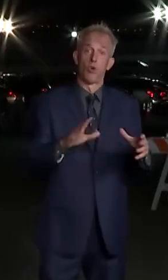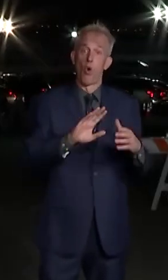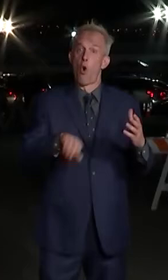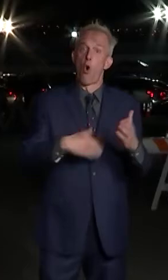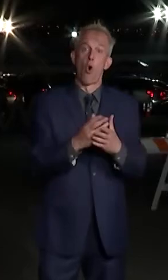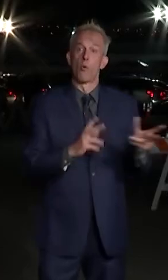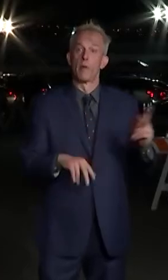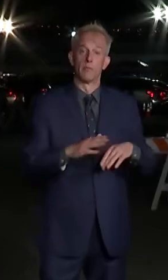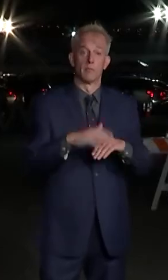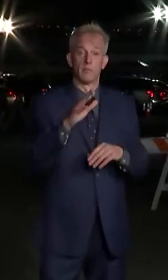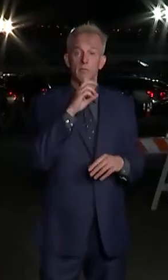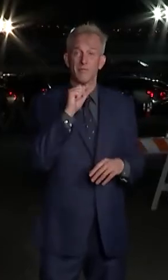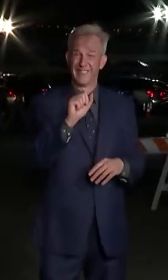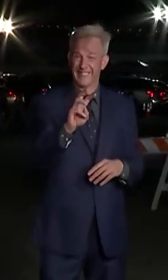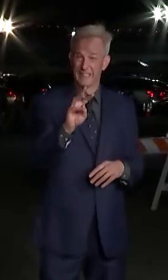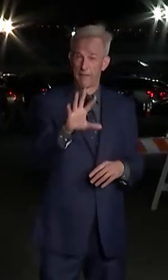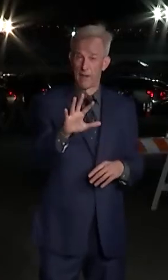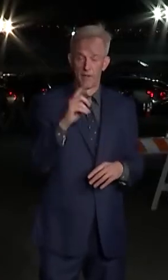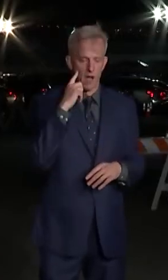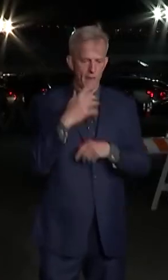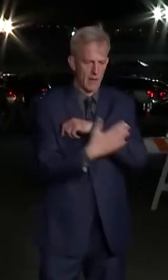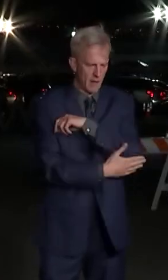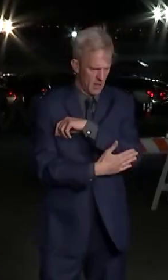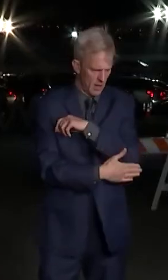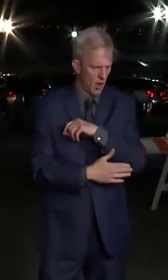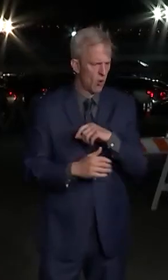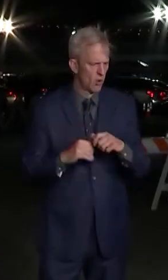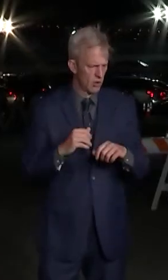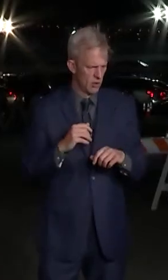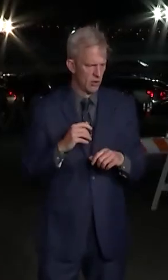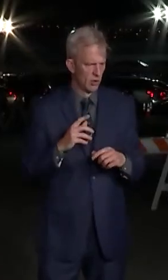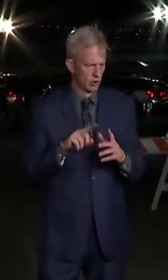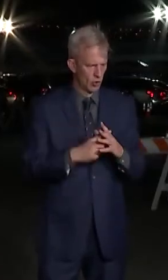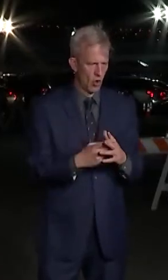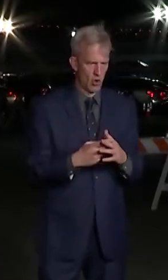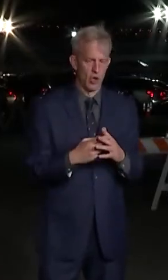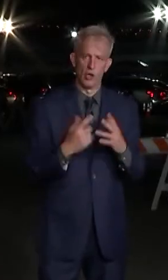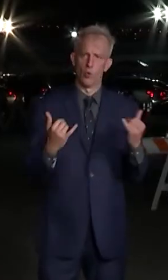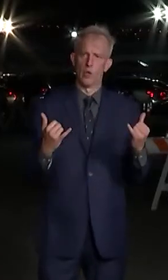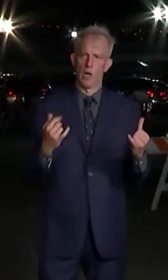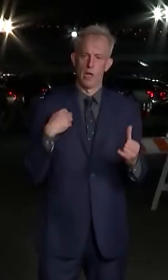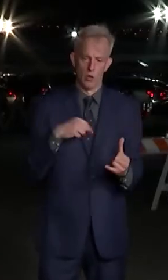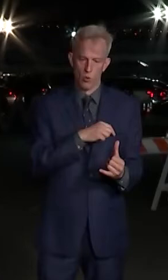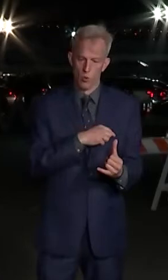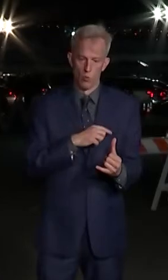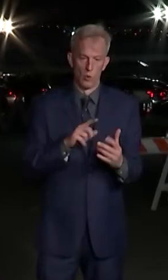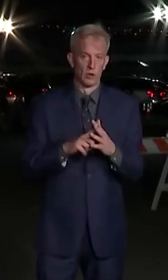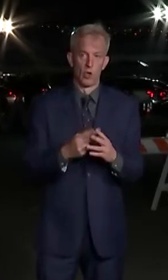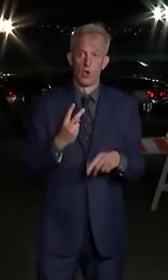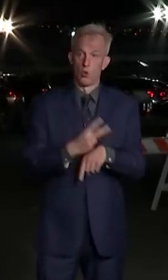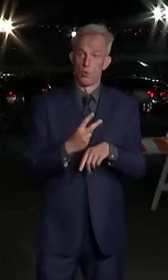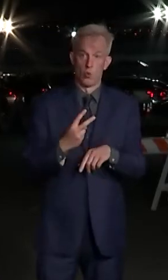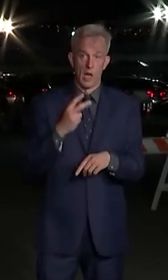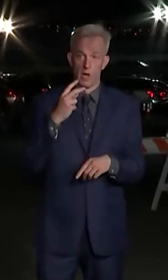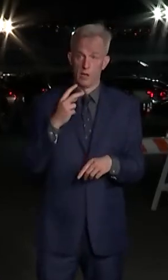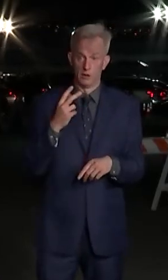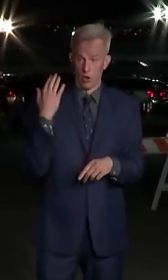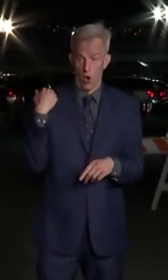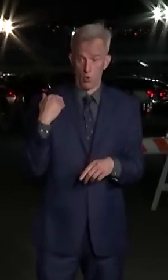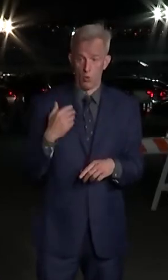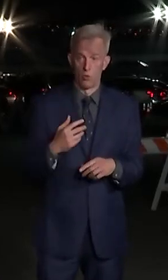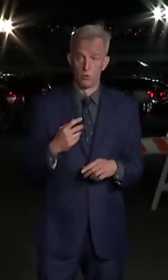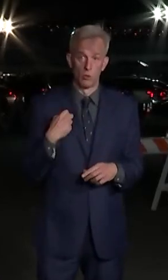that. I think the county went live today on 65 and over appointments. We started 2 days ago just because we heard it. We said, can we go? Let's try